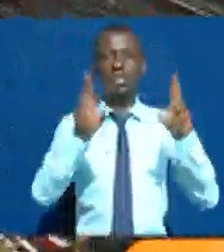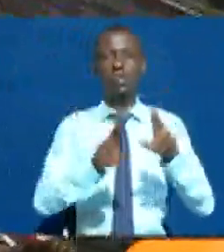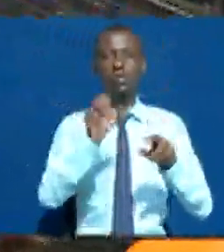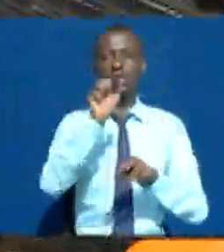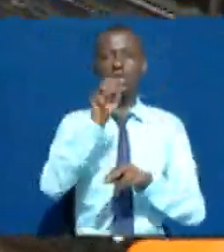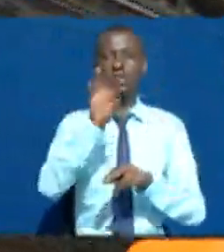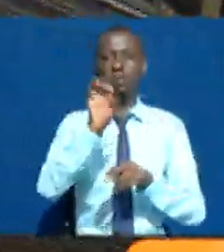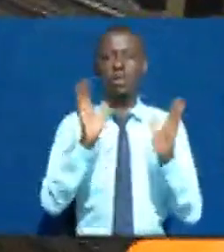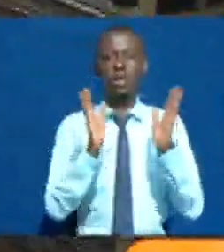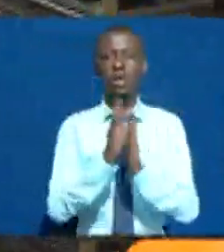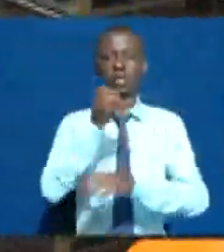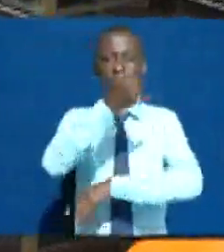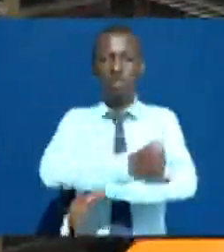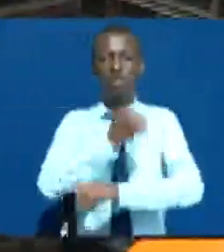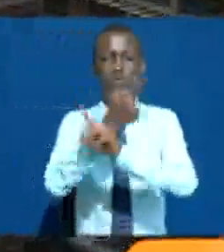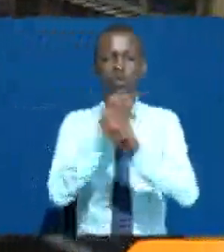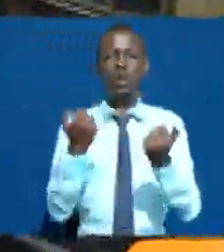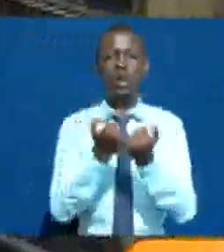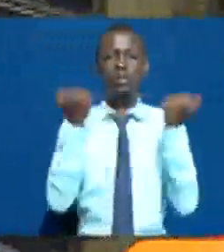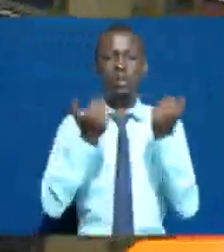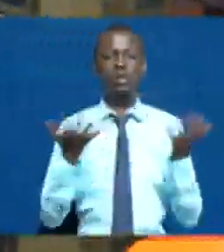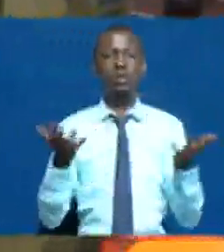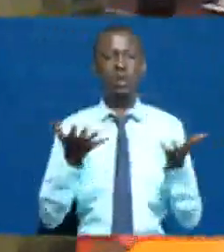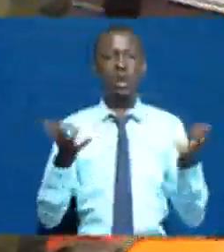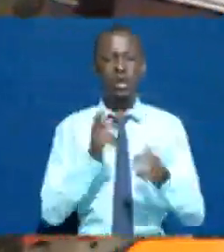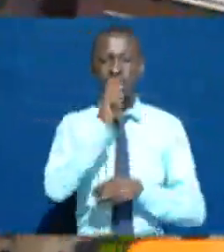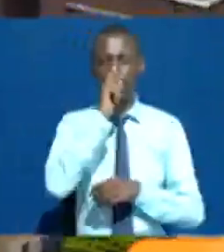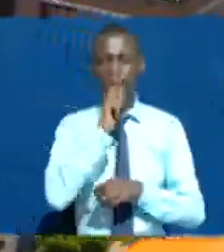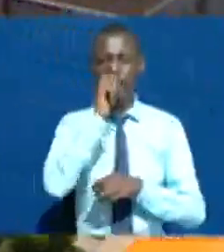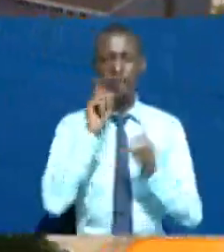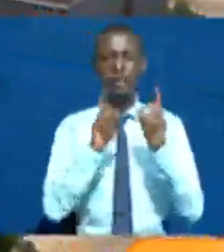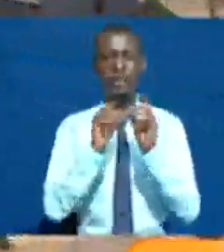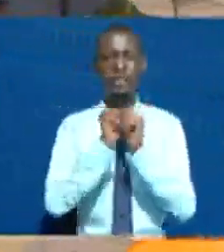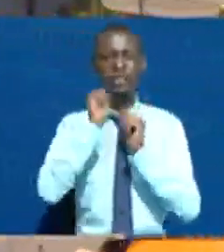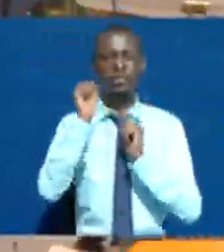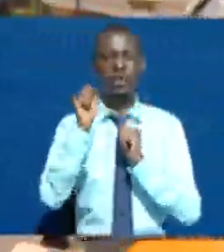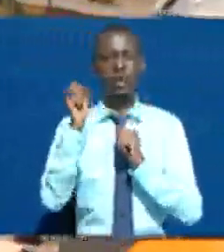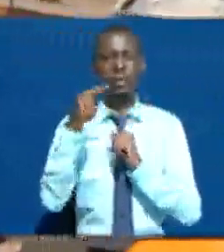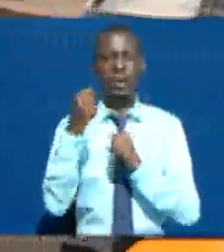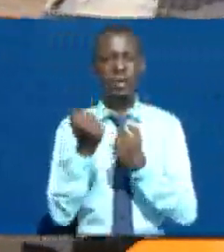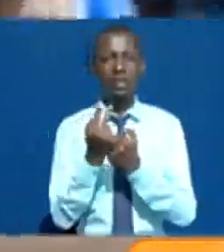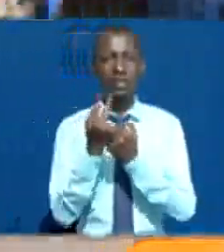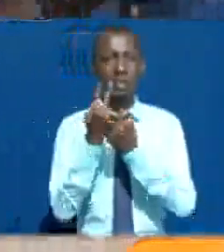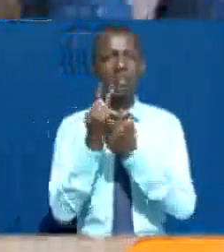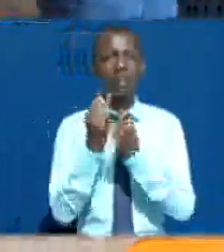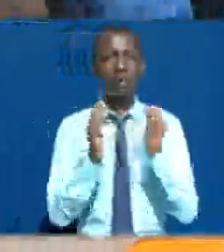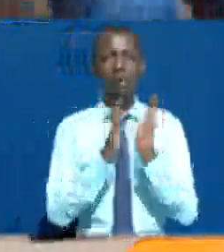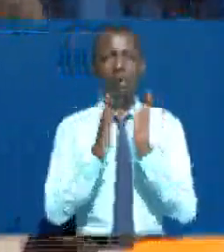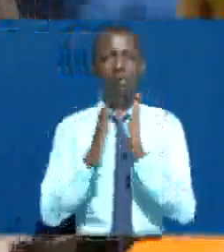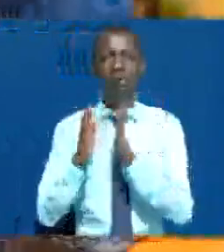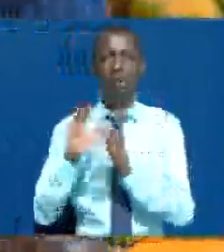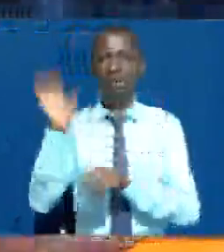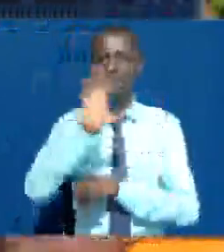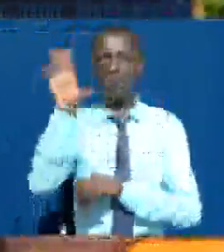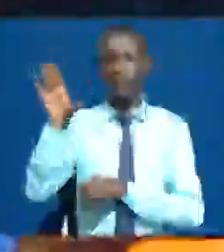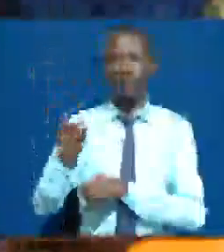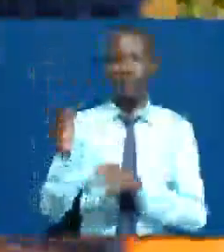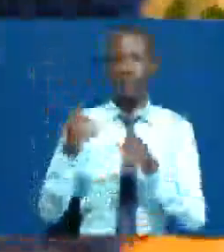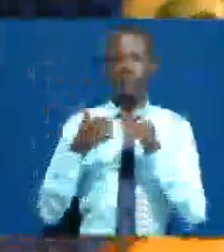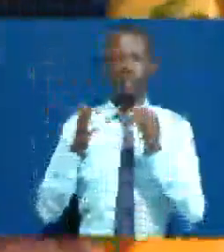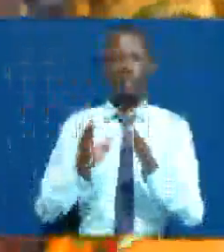mid-sized institutions, will be held in Dar es Salaam, Tanzania, on the 15th of December, organized by Jubilant Stewards of Africa, an